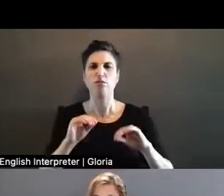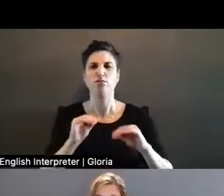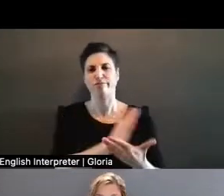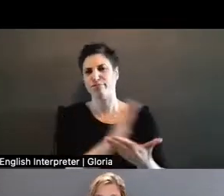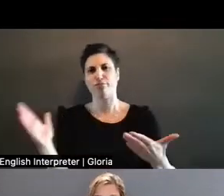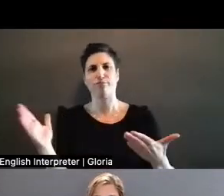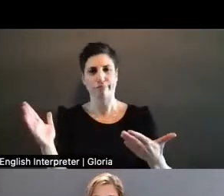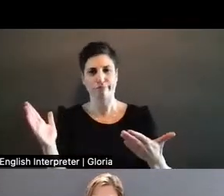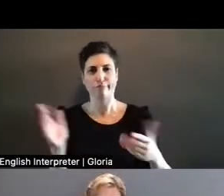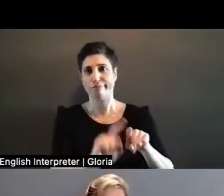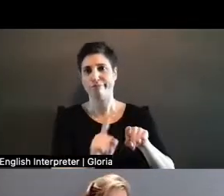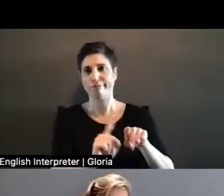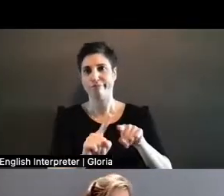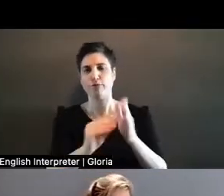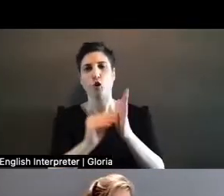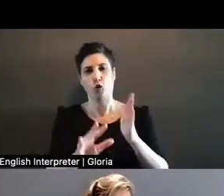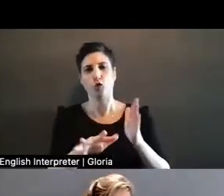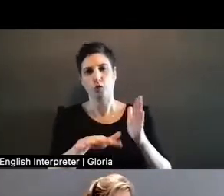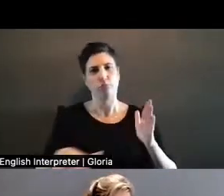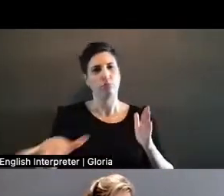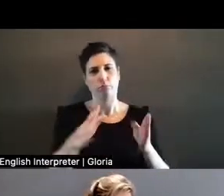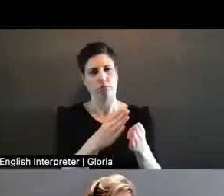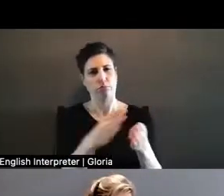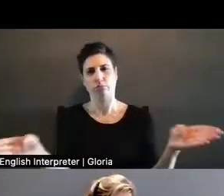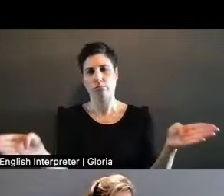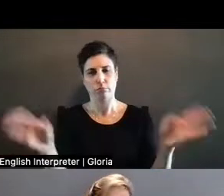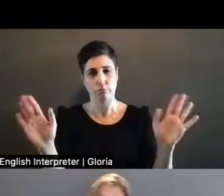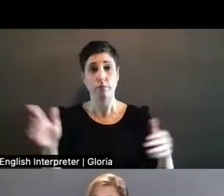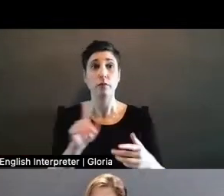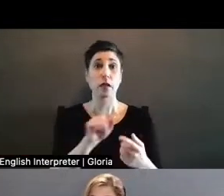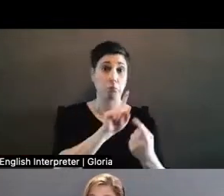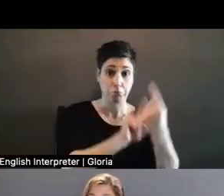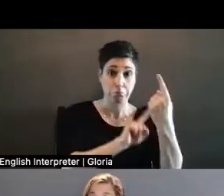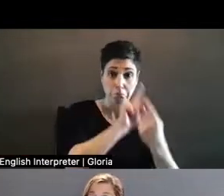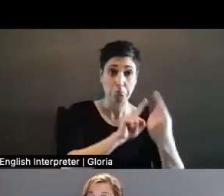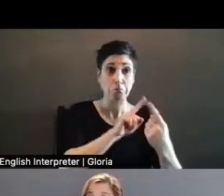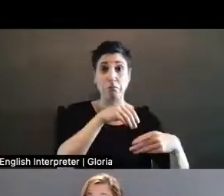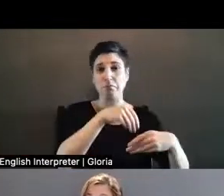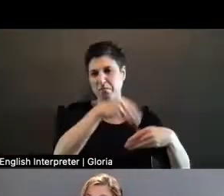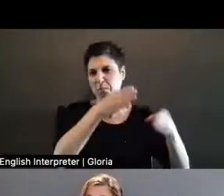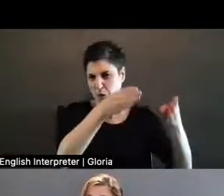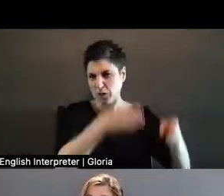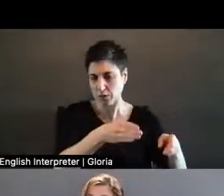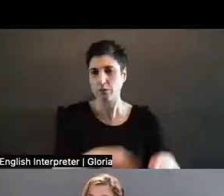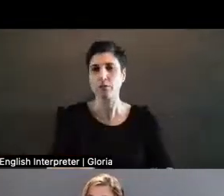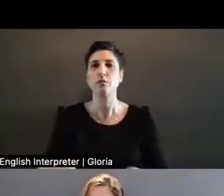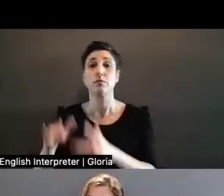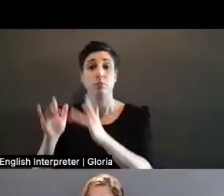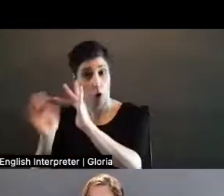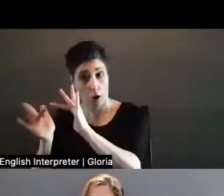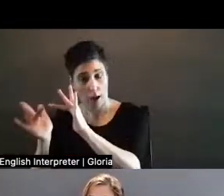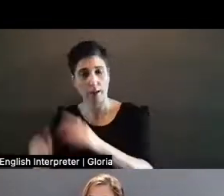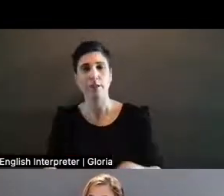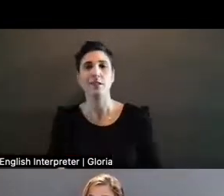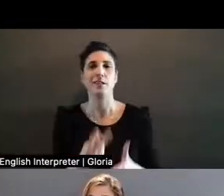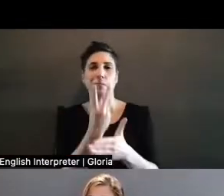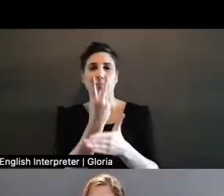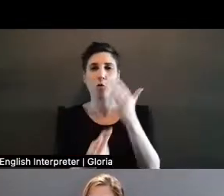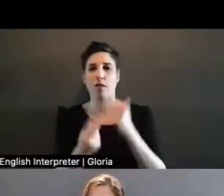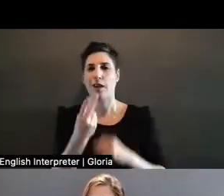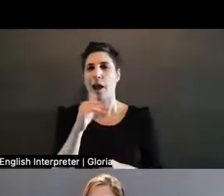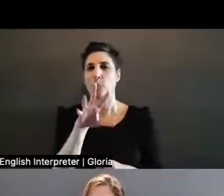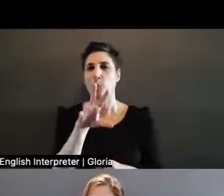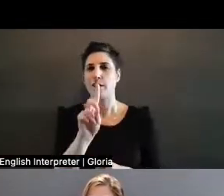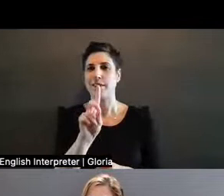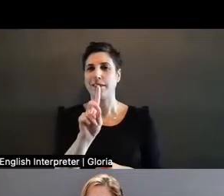of learners. We teach in face-to-face, virtual, and hybrid options. And we also have